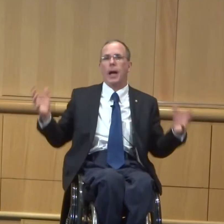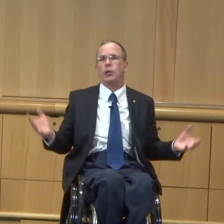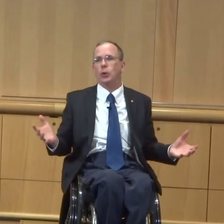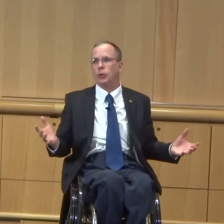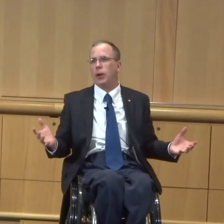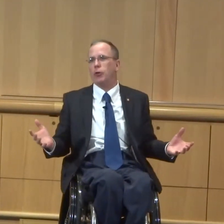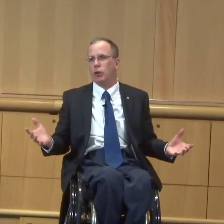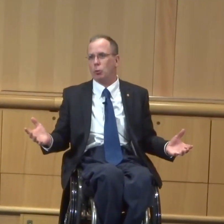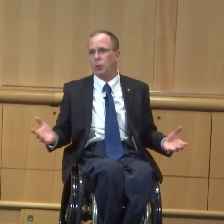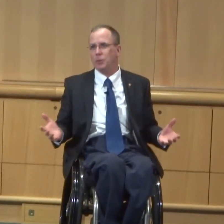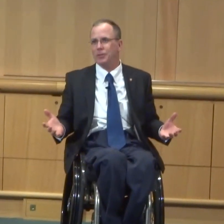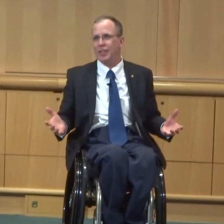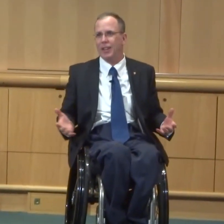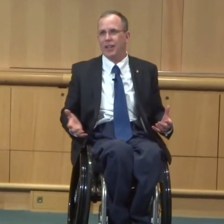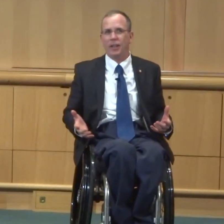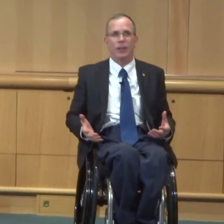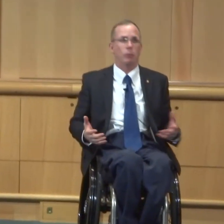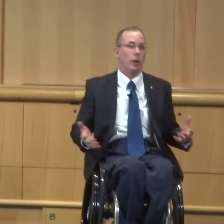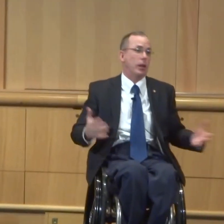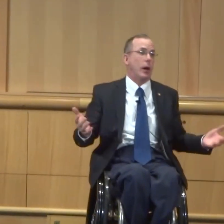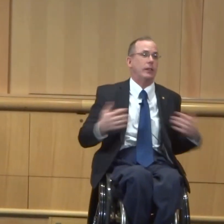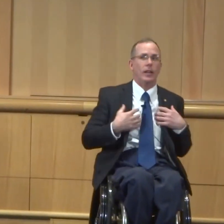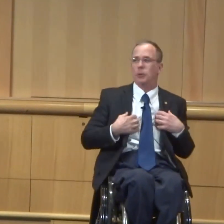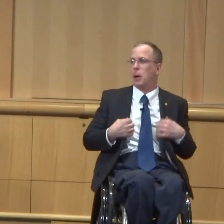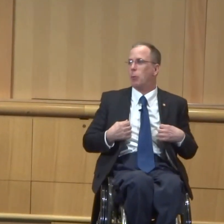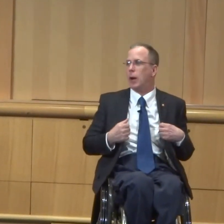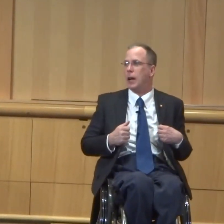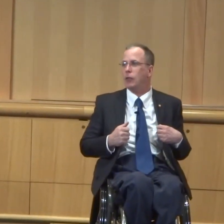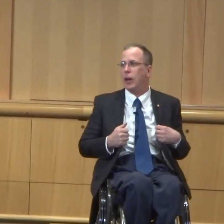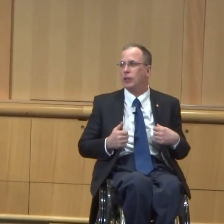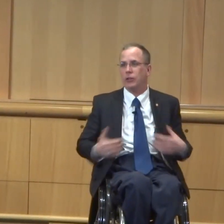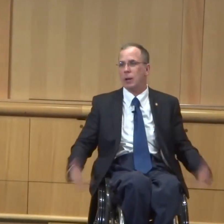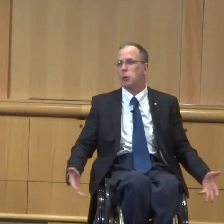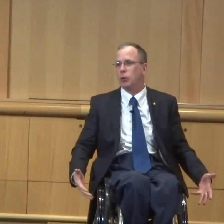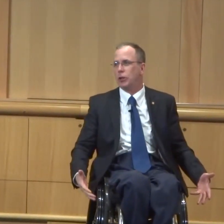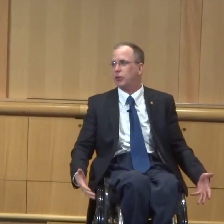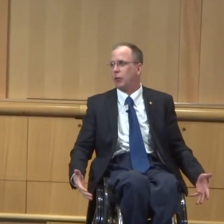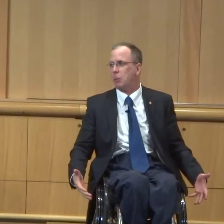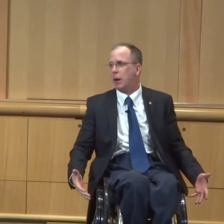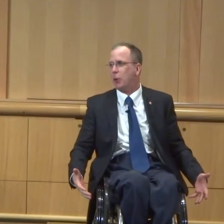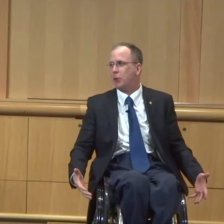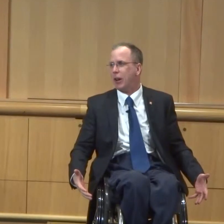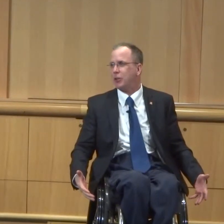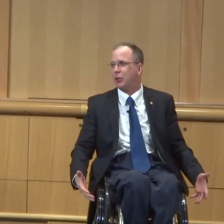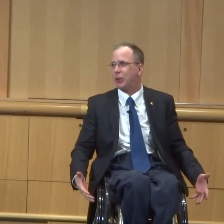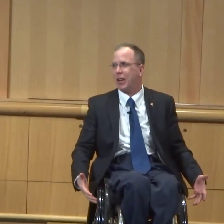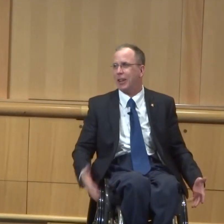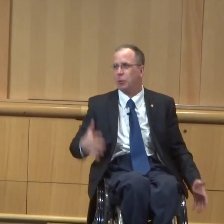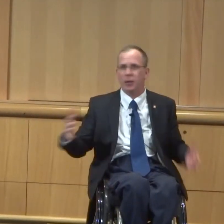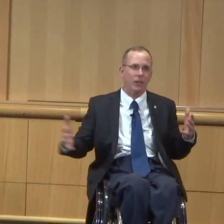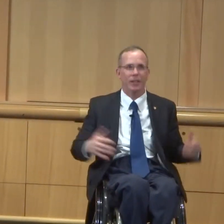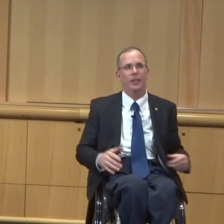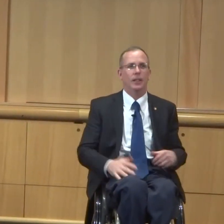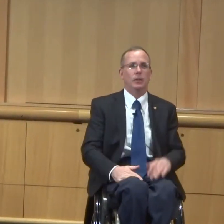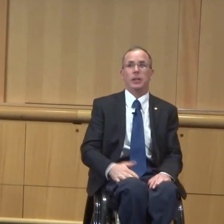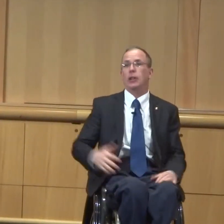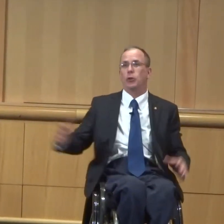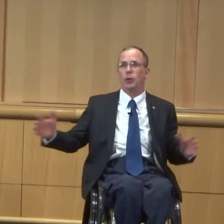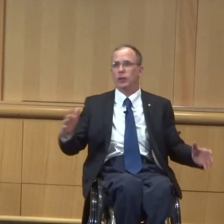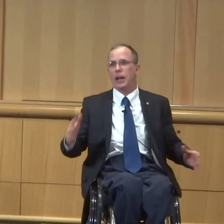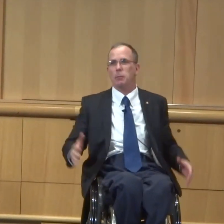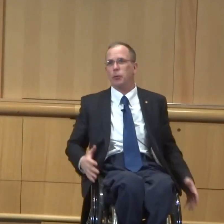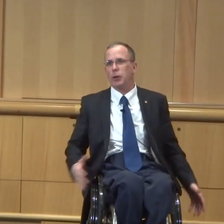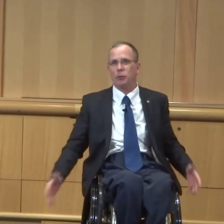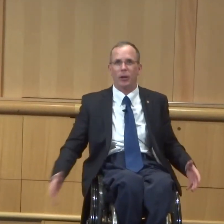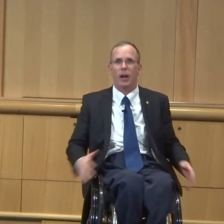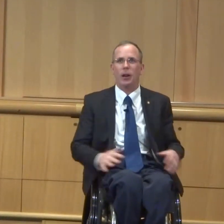because what I do is very visual. One of the great things about what I invent is I'm using several of my own inventions today. We can actually